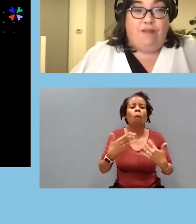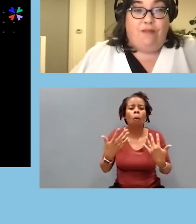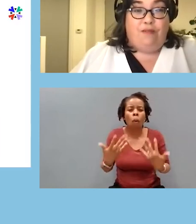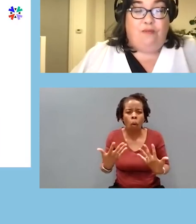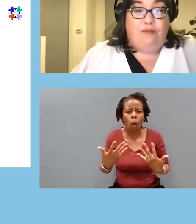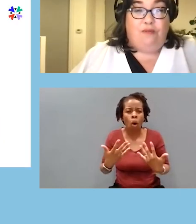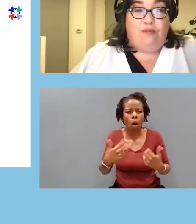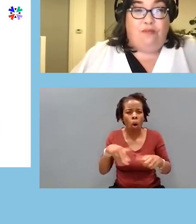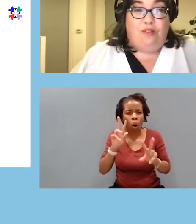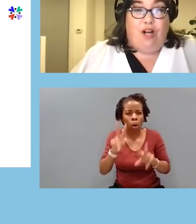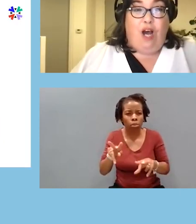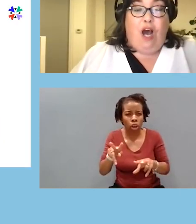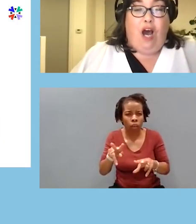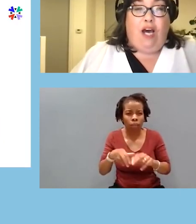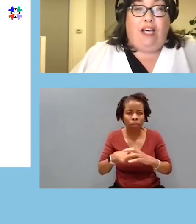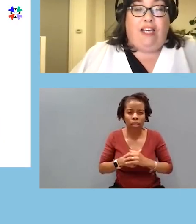slide,